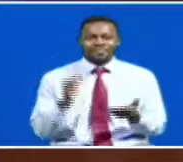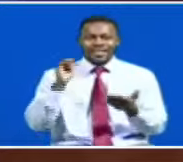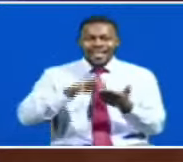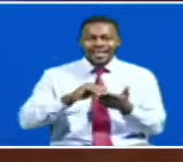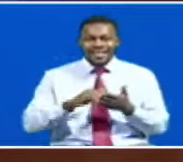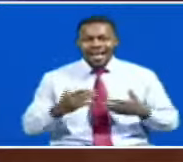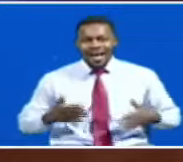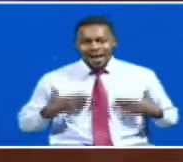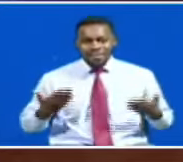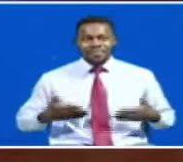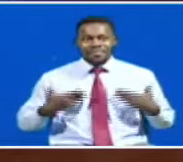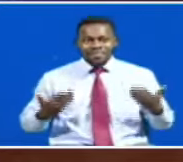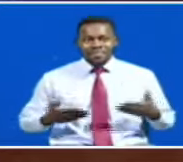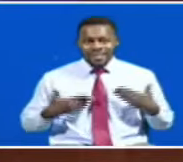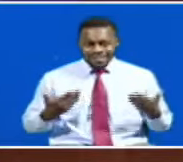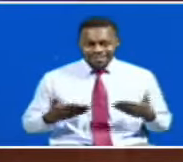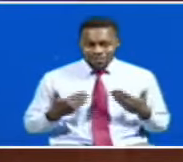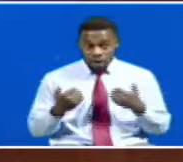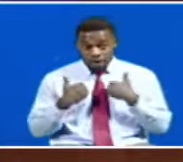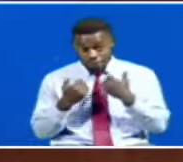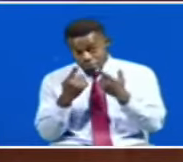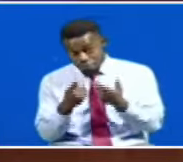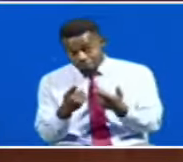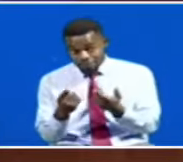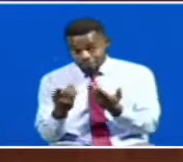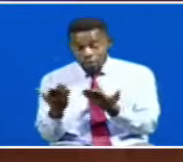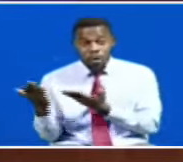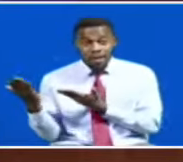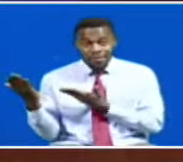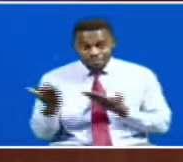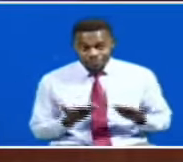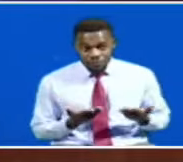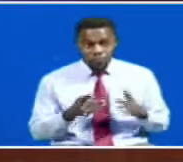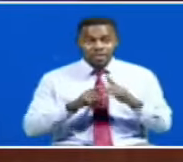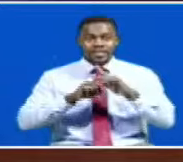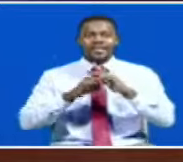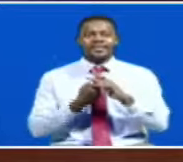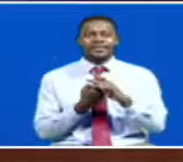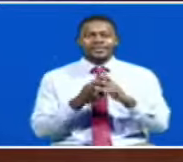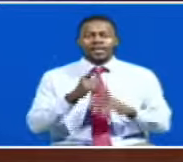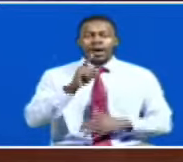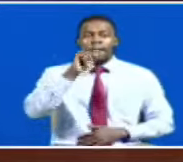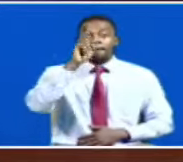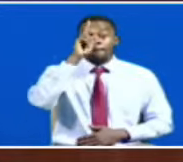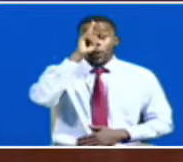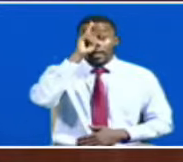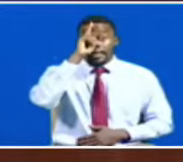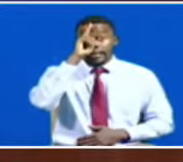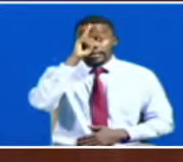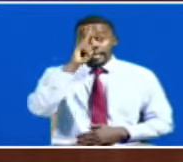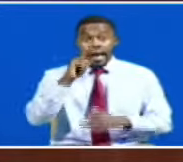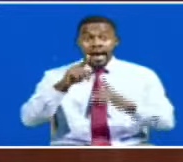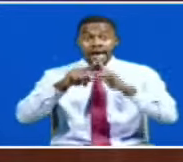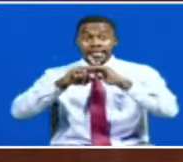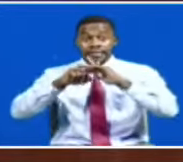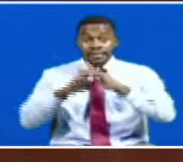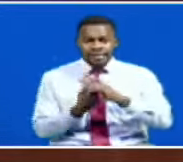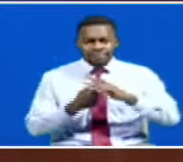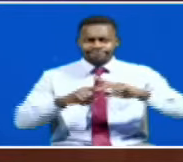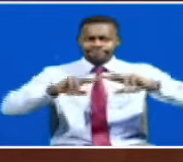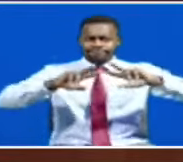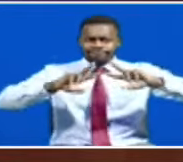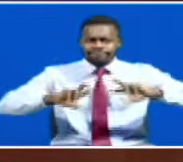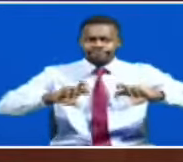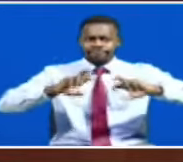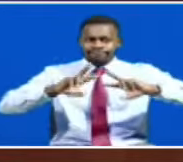It's a pleasure to have you with us right here on Checkpoint. Let's get you informed. Now, police have launched a manhunt for a man who is believed